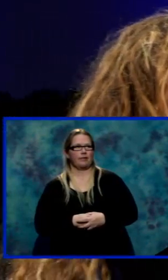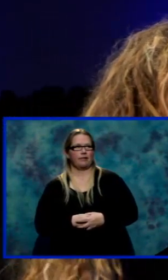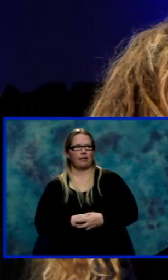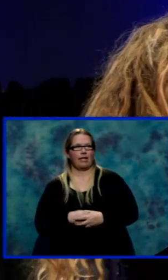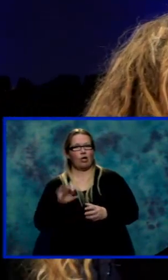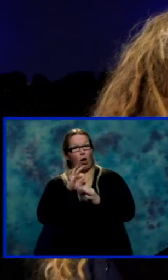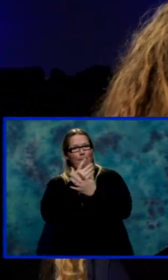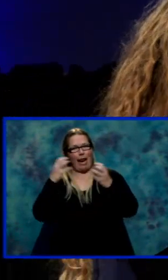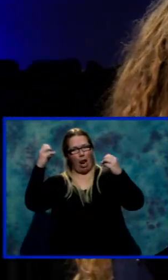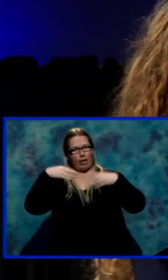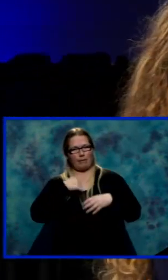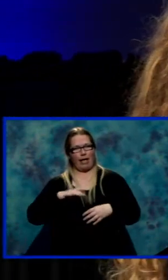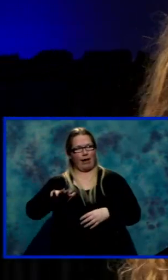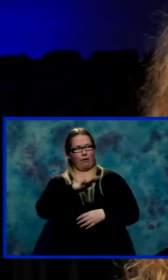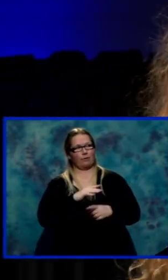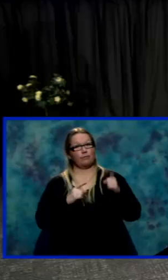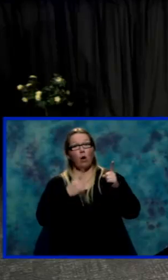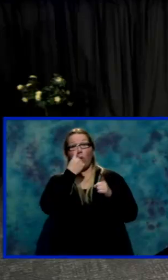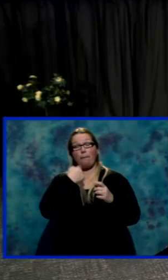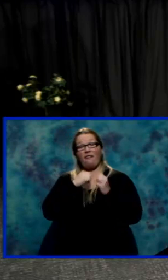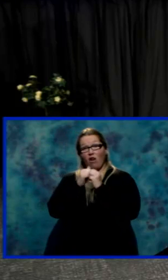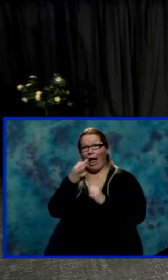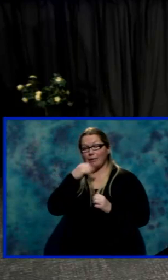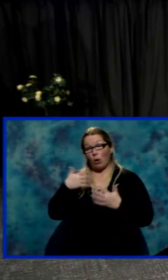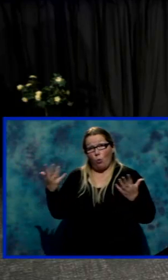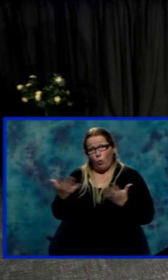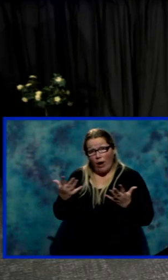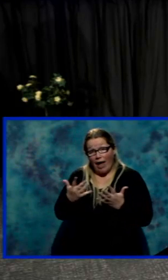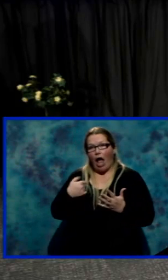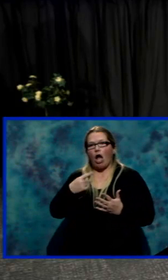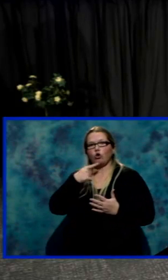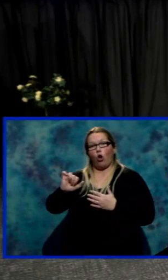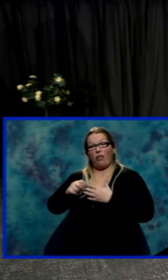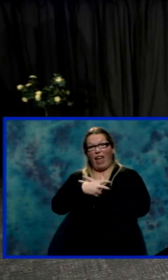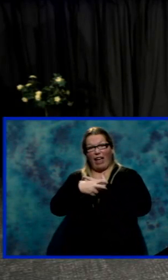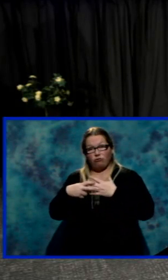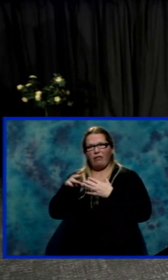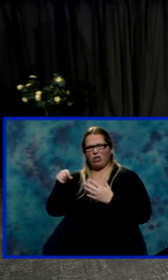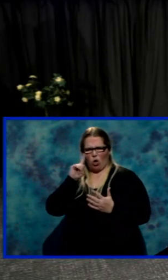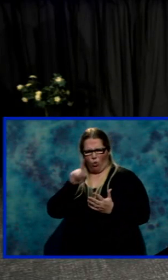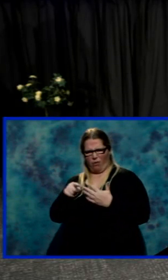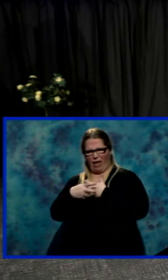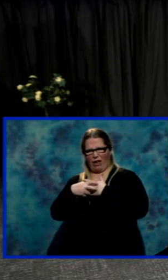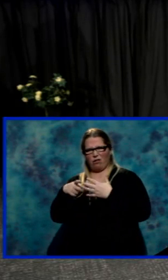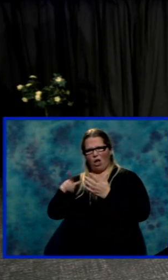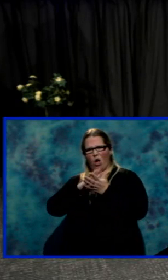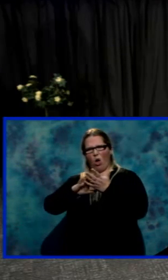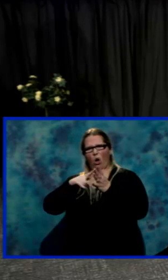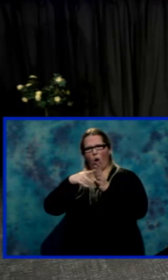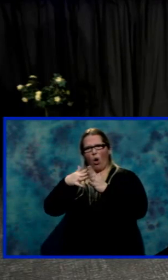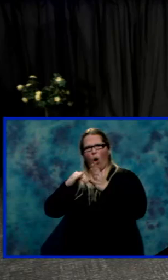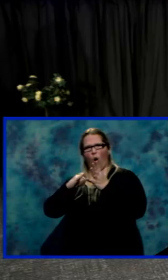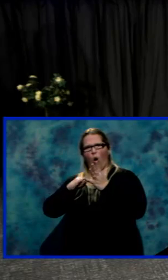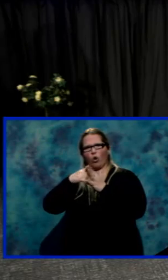There's not many lights. One of my friends asked me where it was and I told her the address. Yeah. And then she looked it up and that was like Hawkesbury Spas and